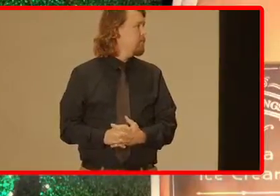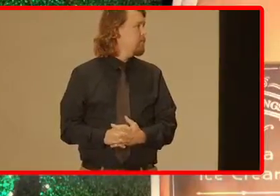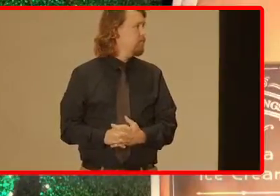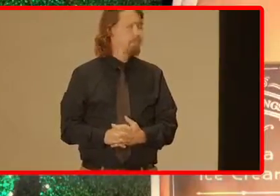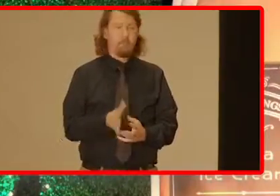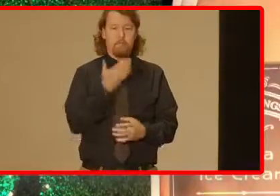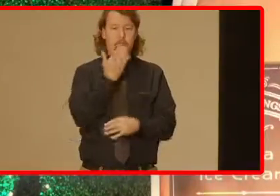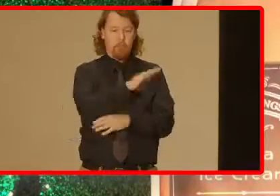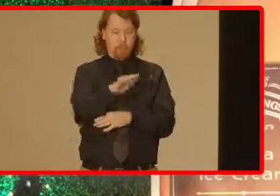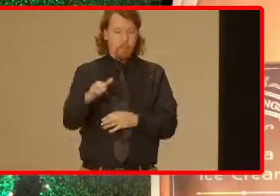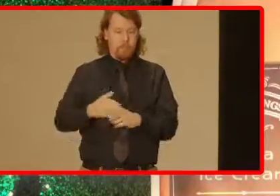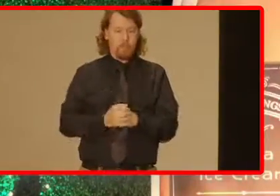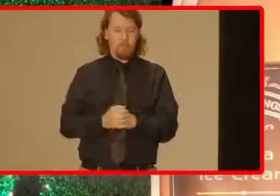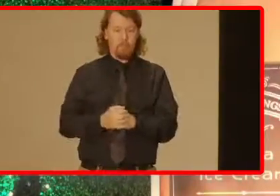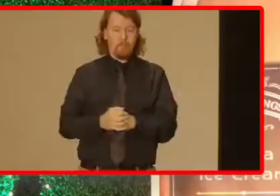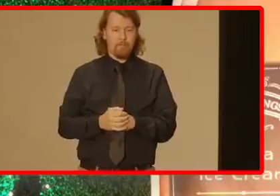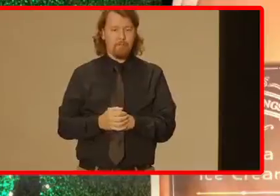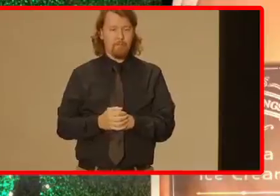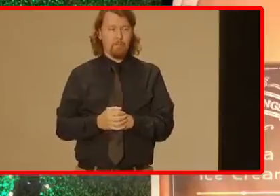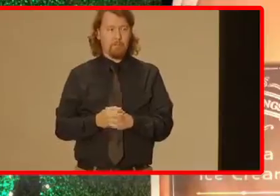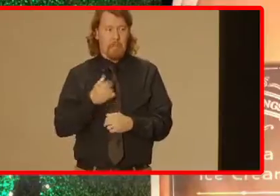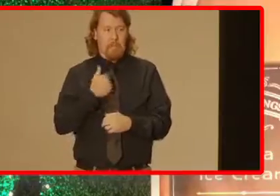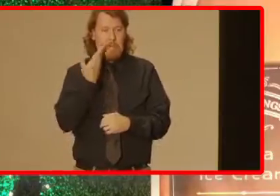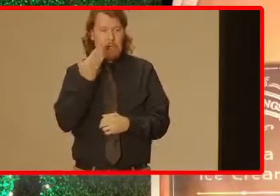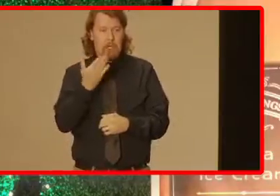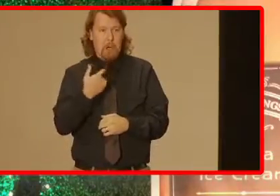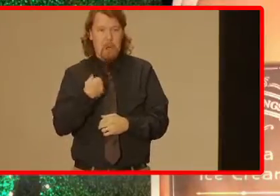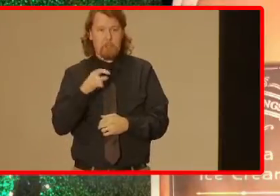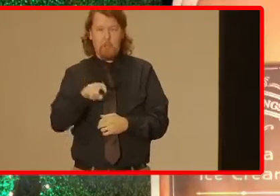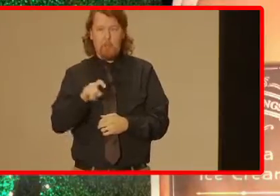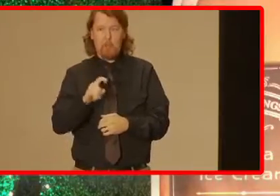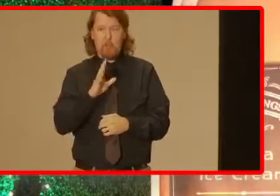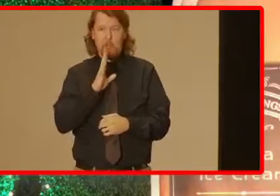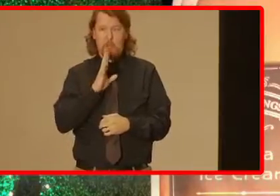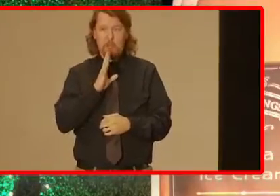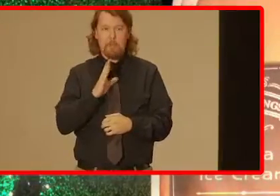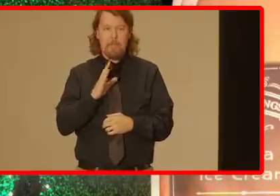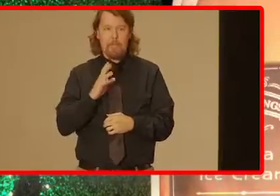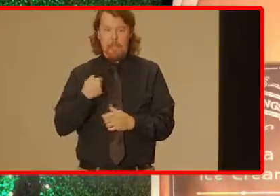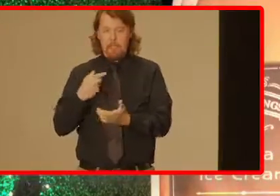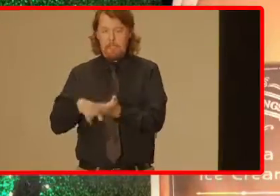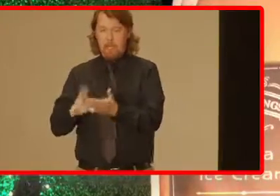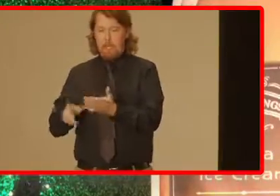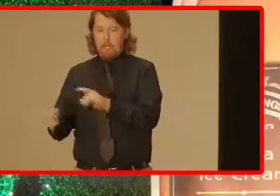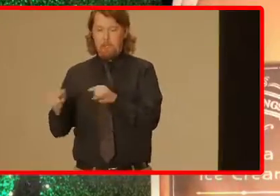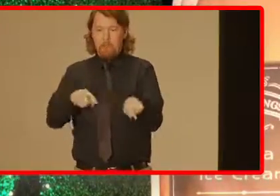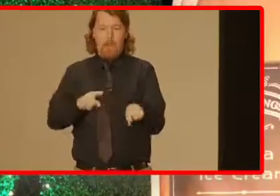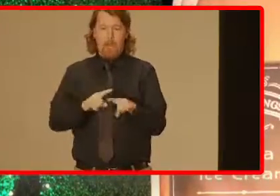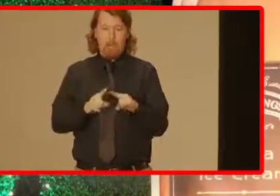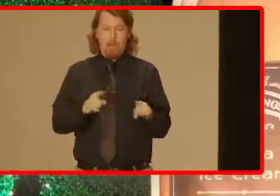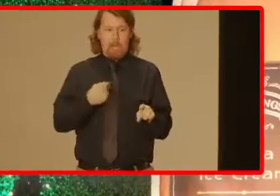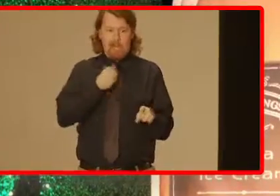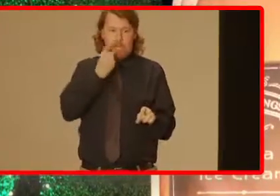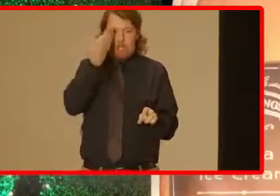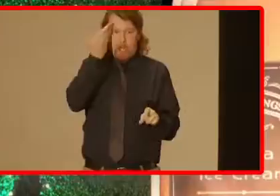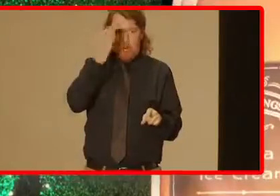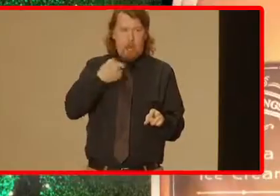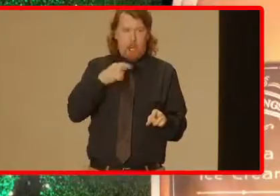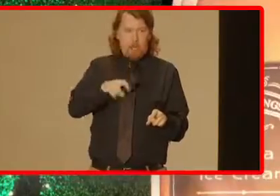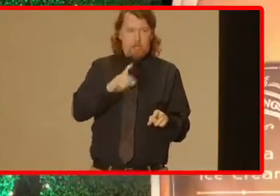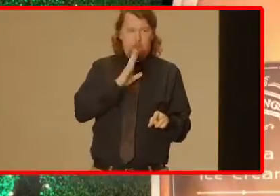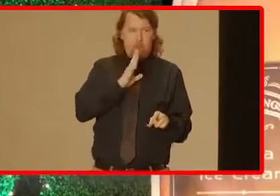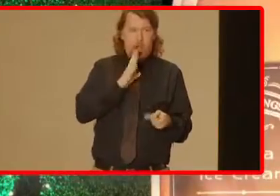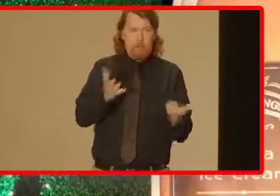Good evening. I didn't know I was going to speak when I signed up to attend this conference, but how fun is